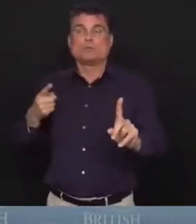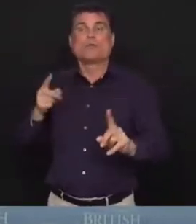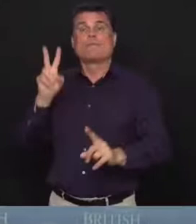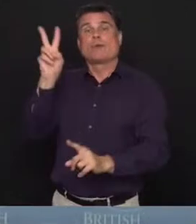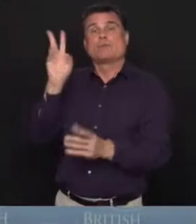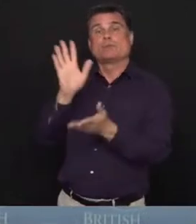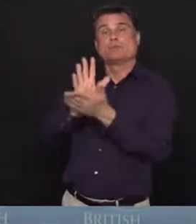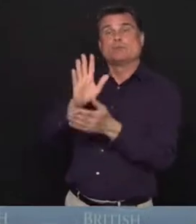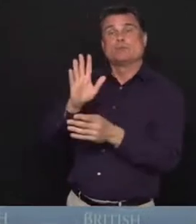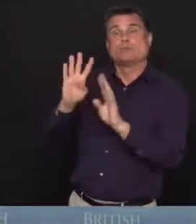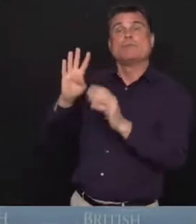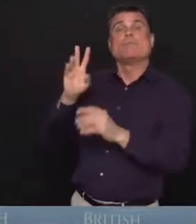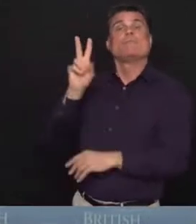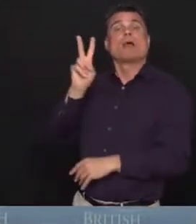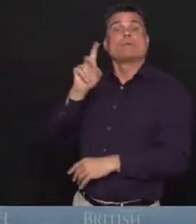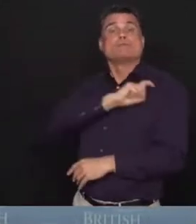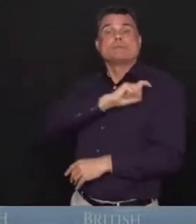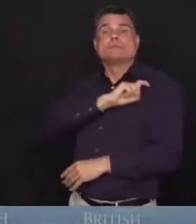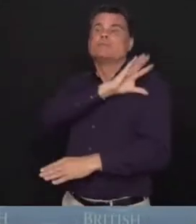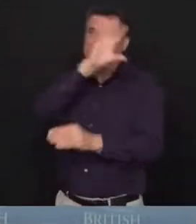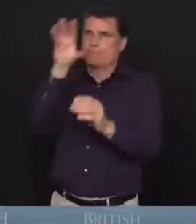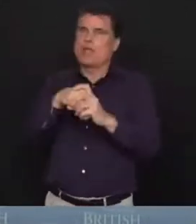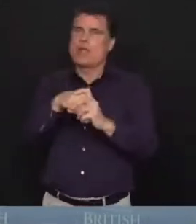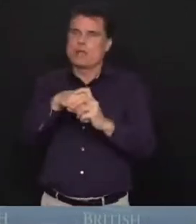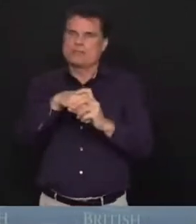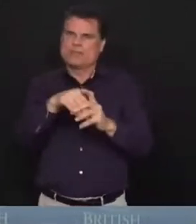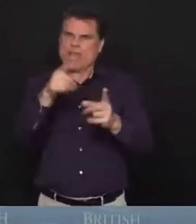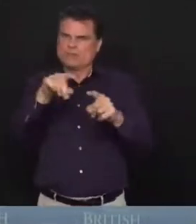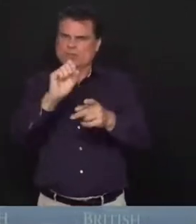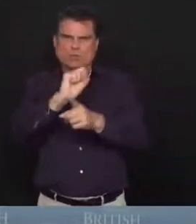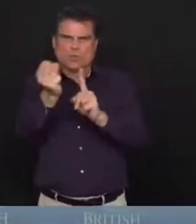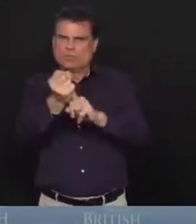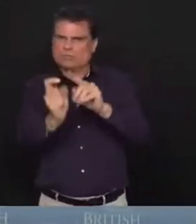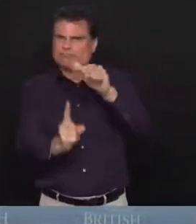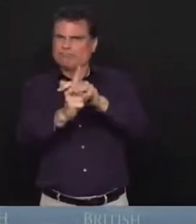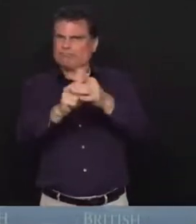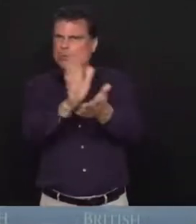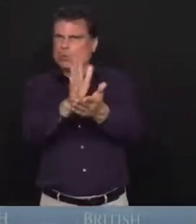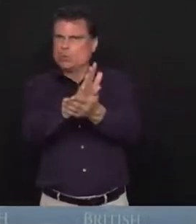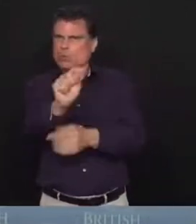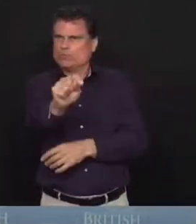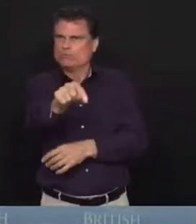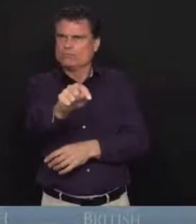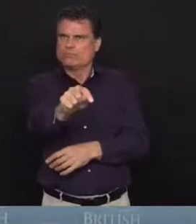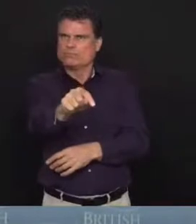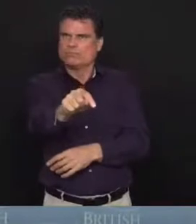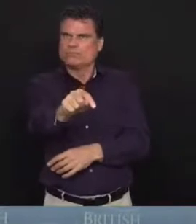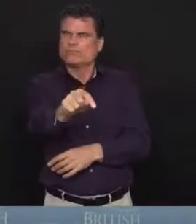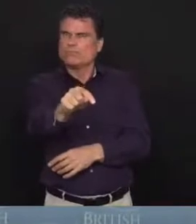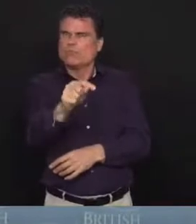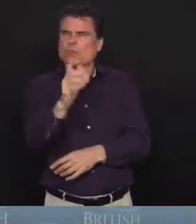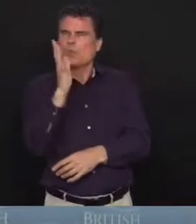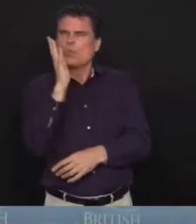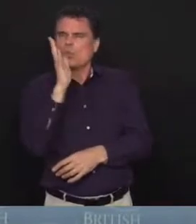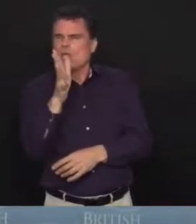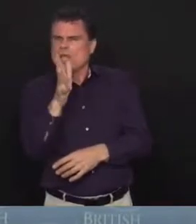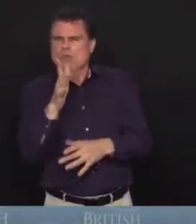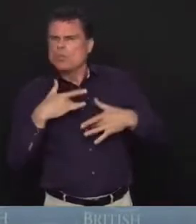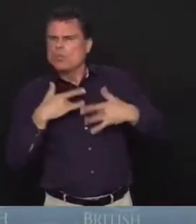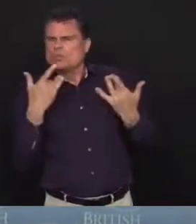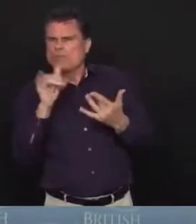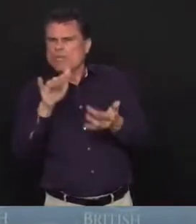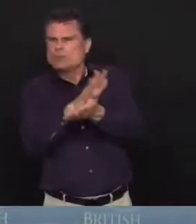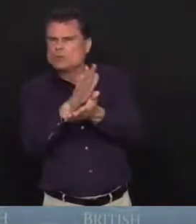this situation and that they will be having an update further with further information later on today